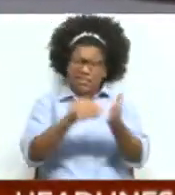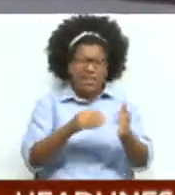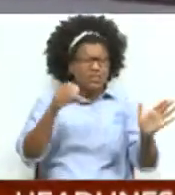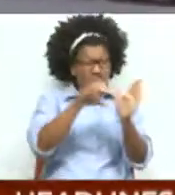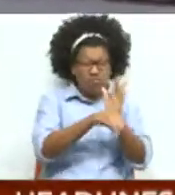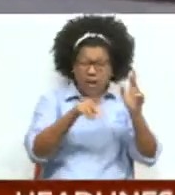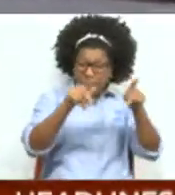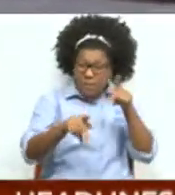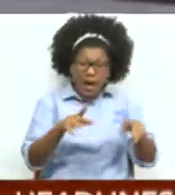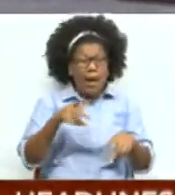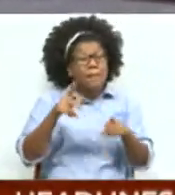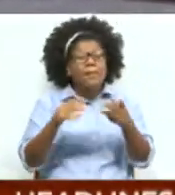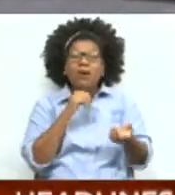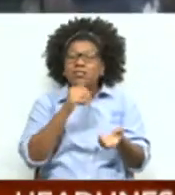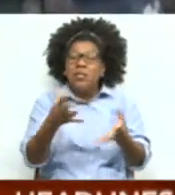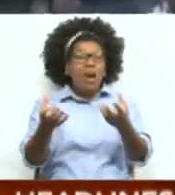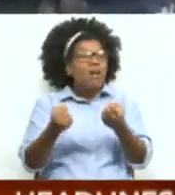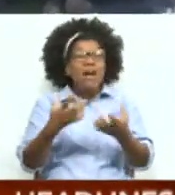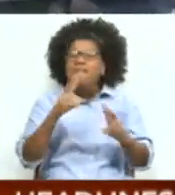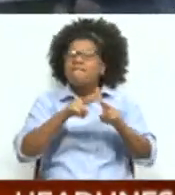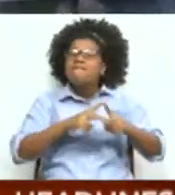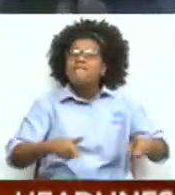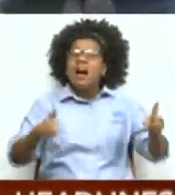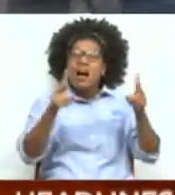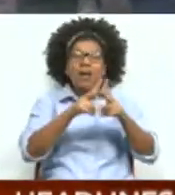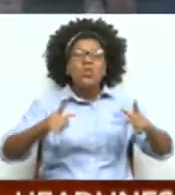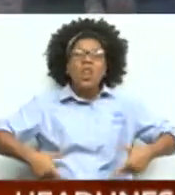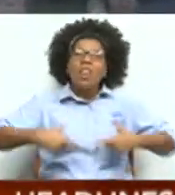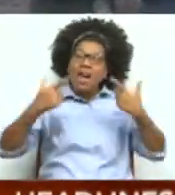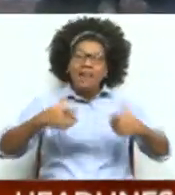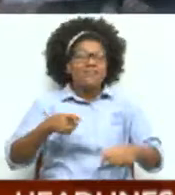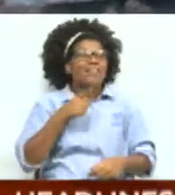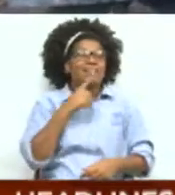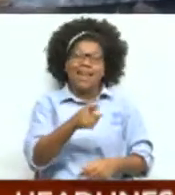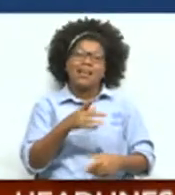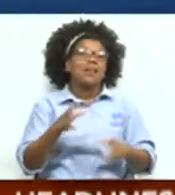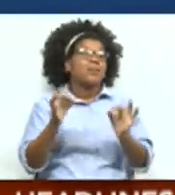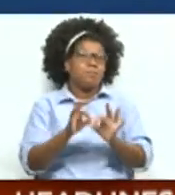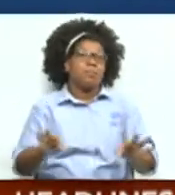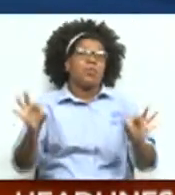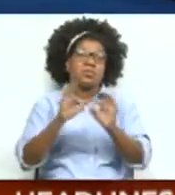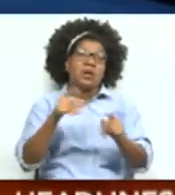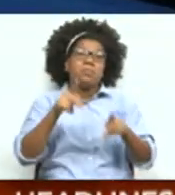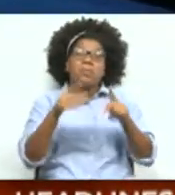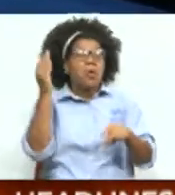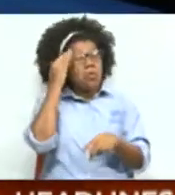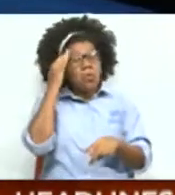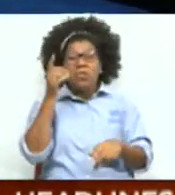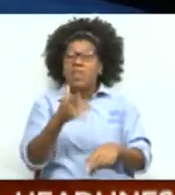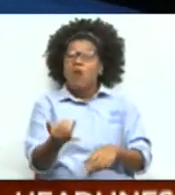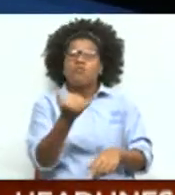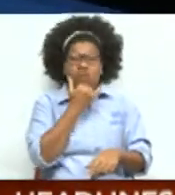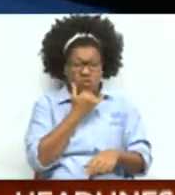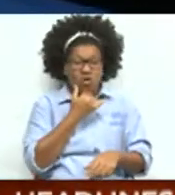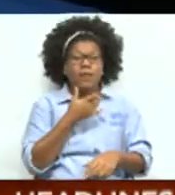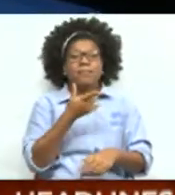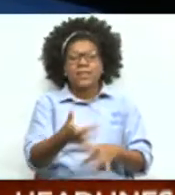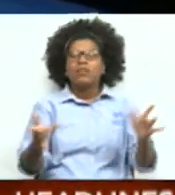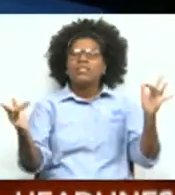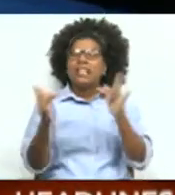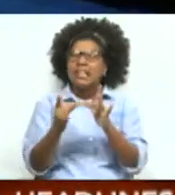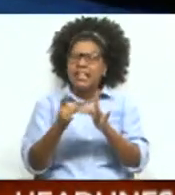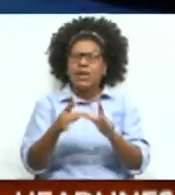human life is to be condemned in the soundest of ways. The Prime Minister sought to draw a link with the access and frequent